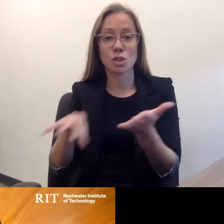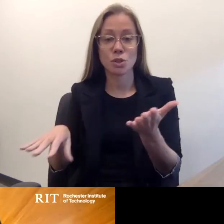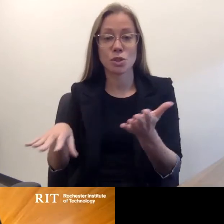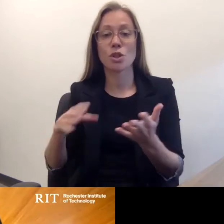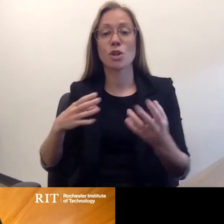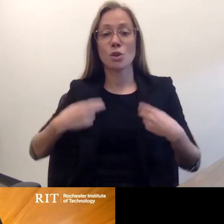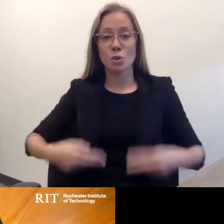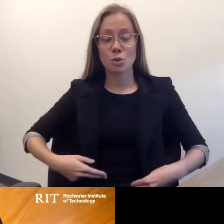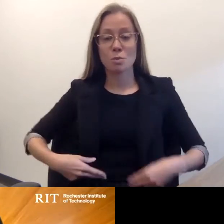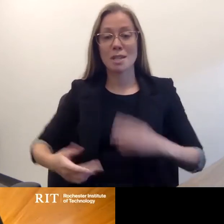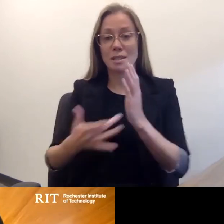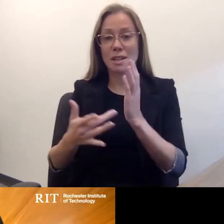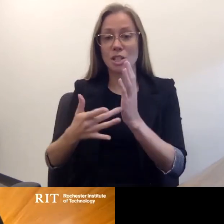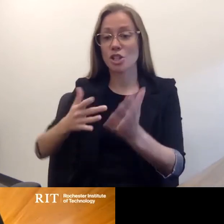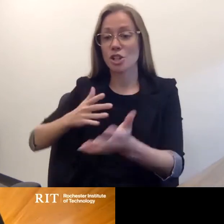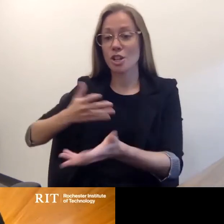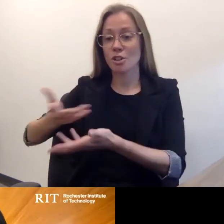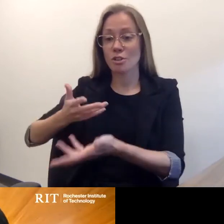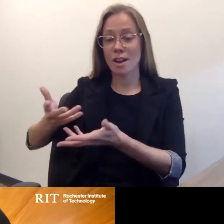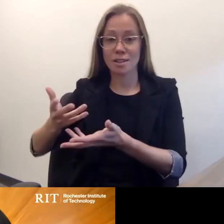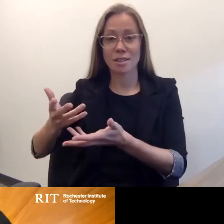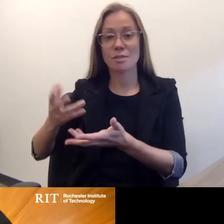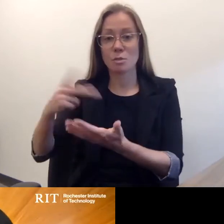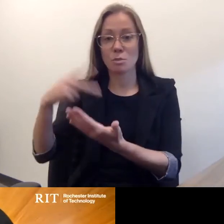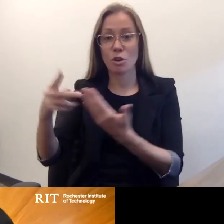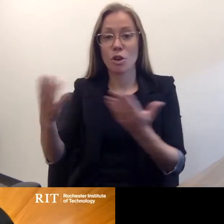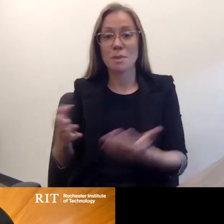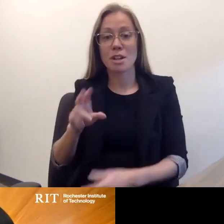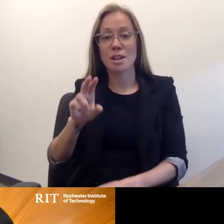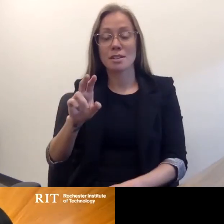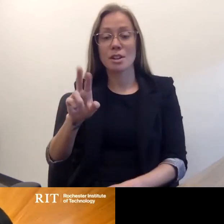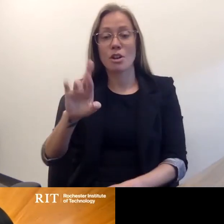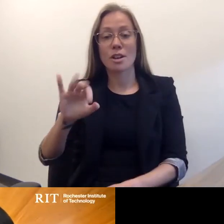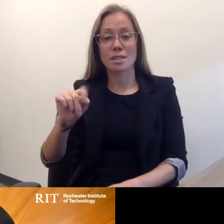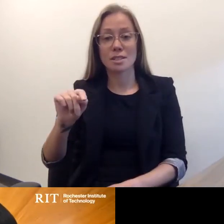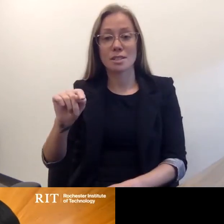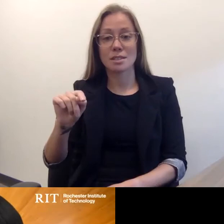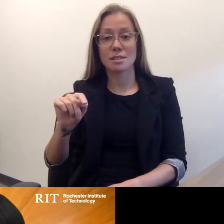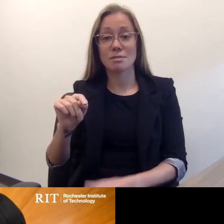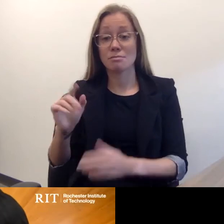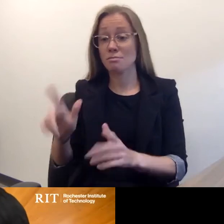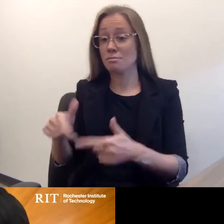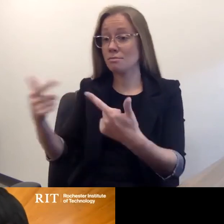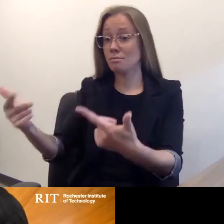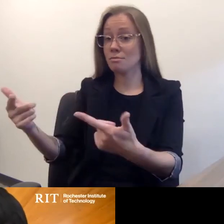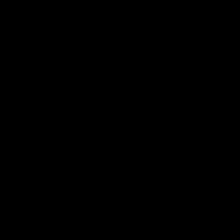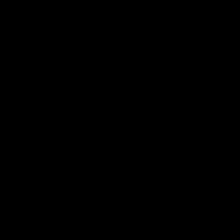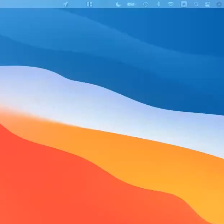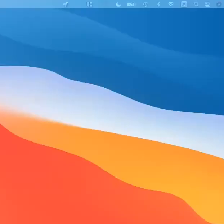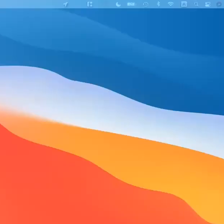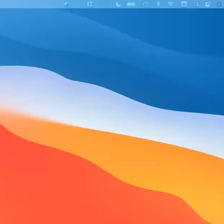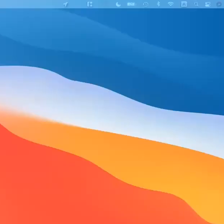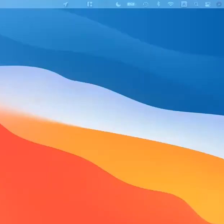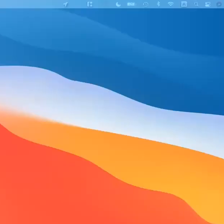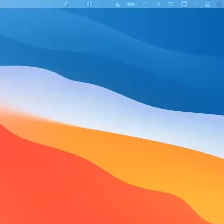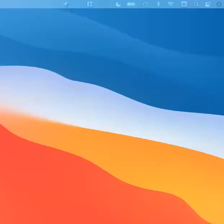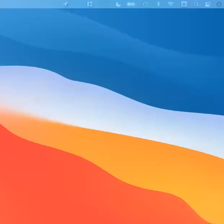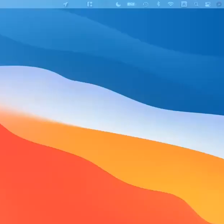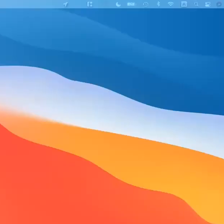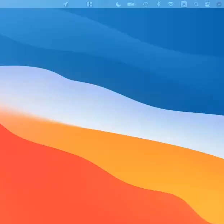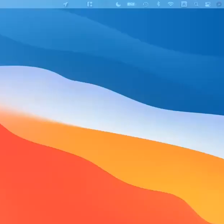at RIT. So Ziming, would you like to share your screen? Yeah. Maybe Joseph need, okay,